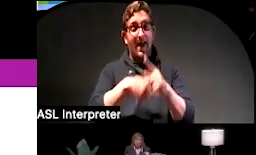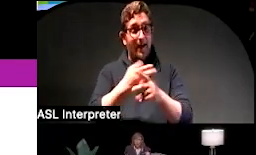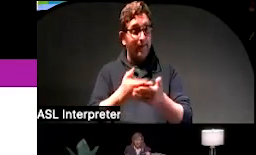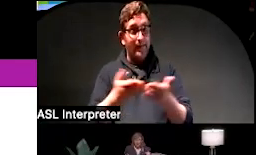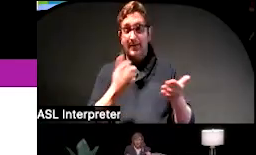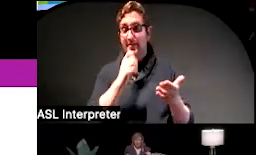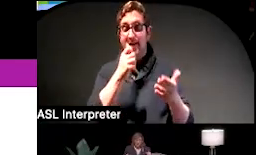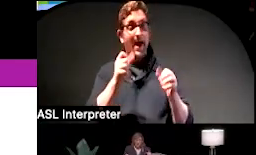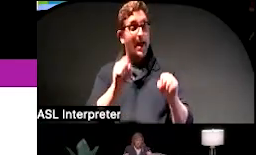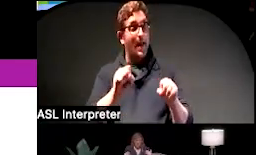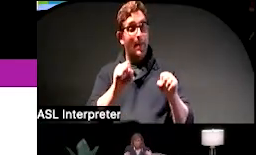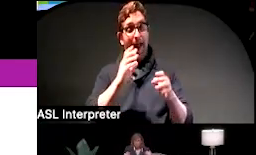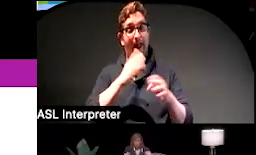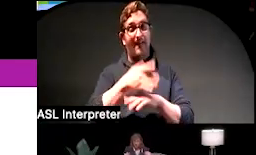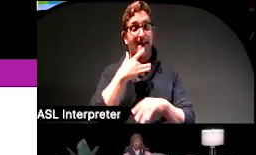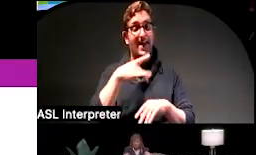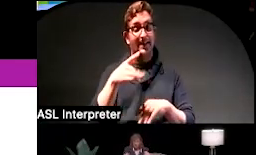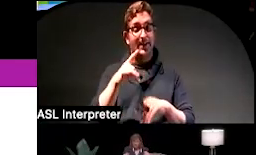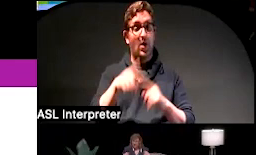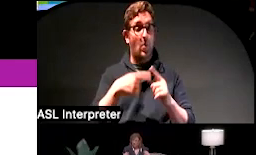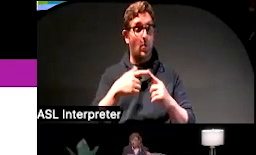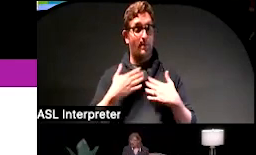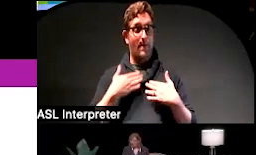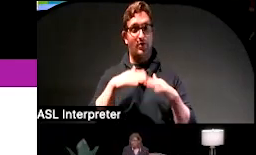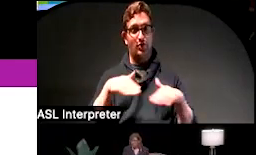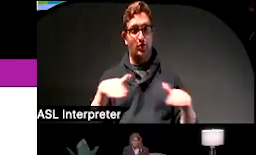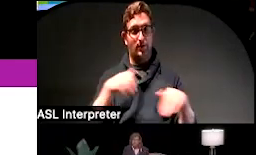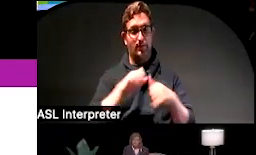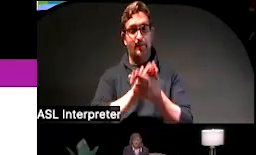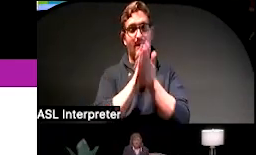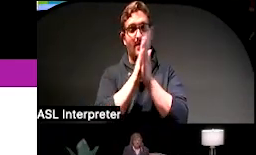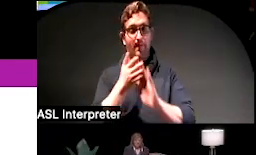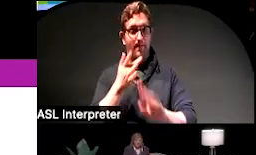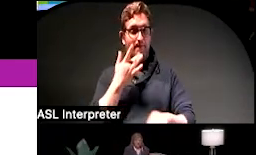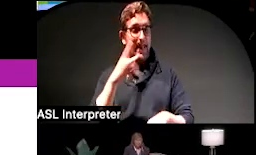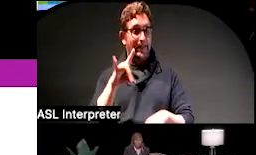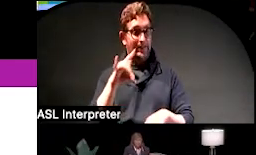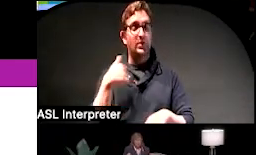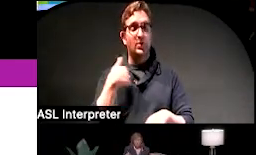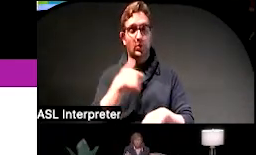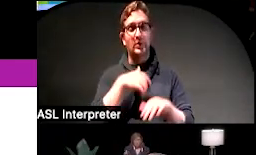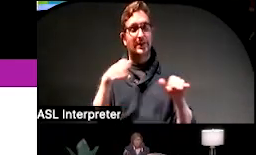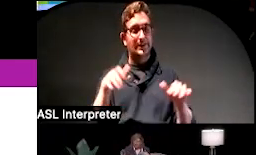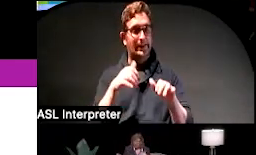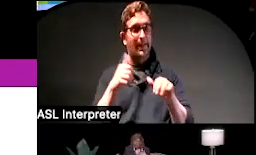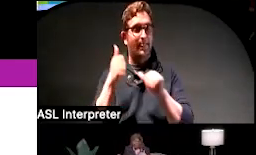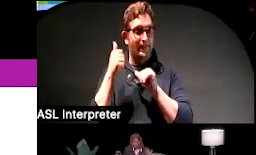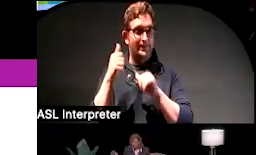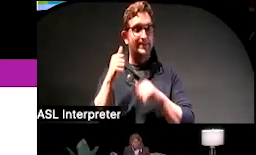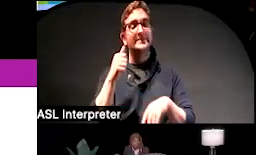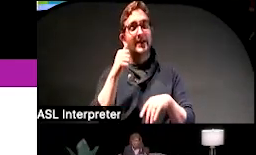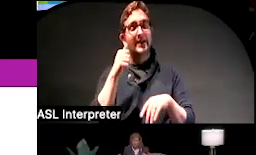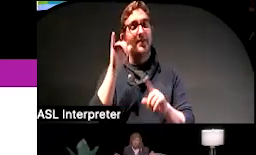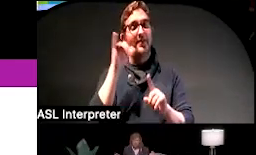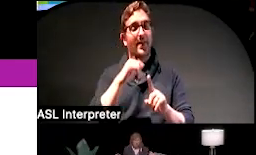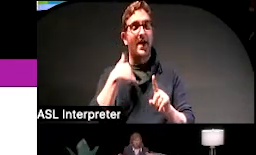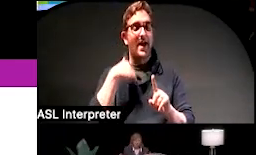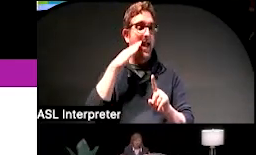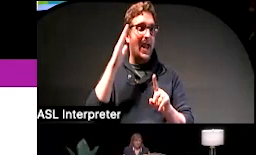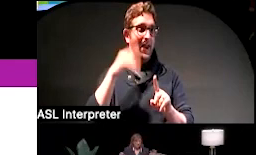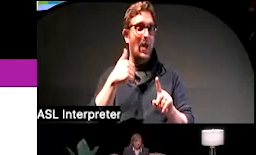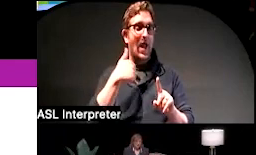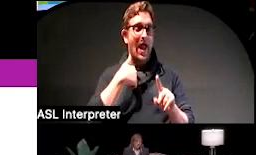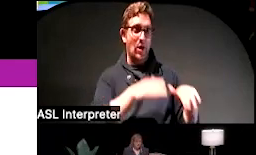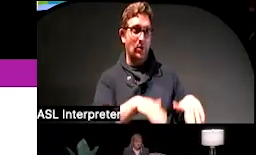so when my children turned 18, we did this. Now, I know I've raised two